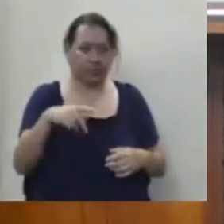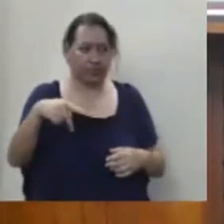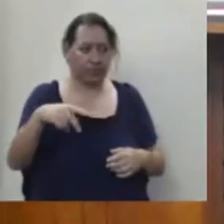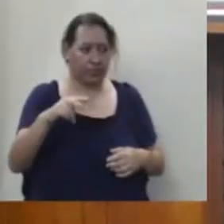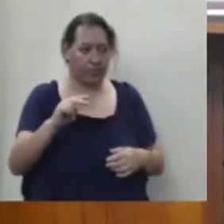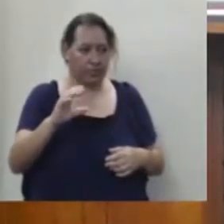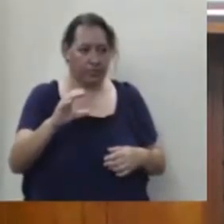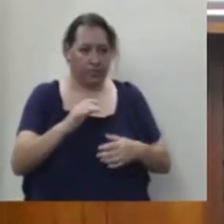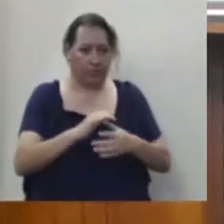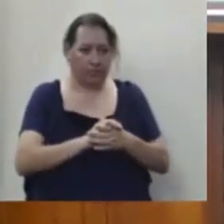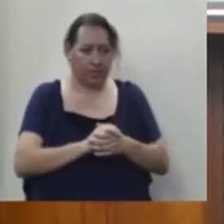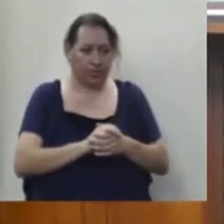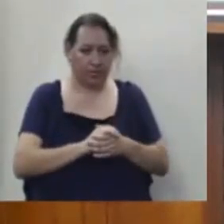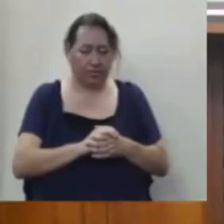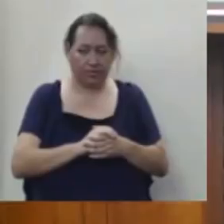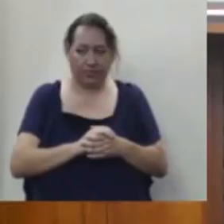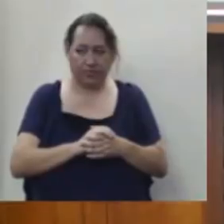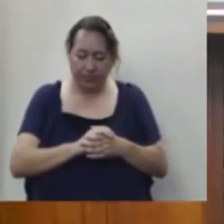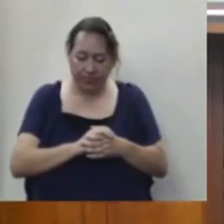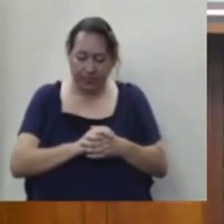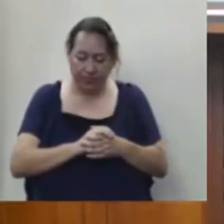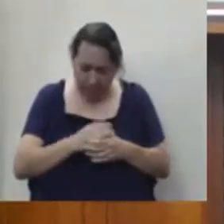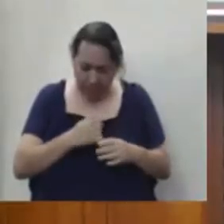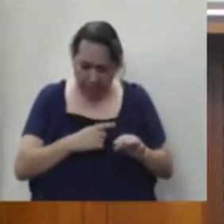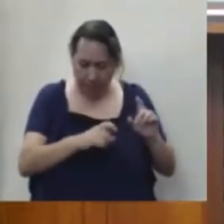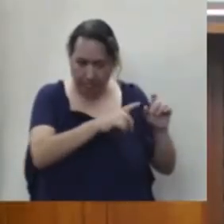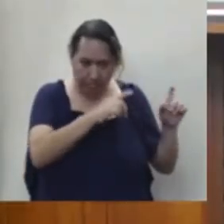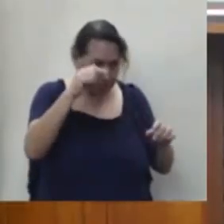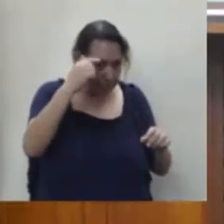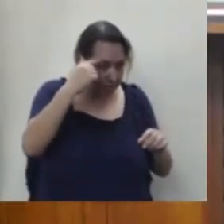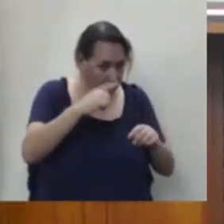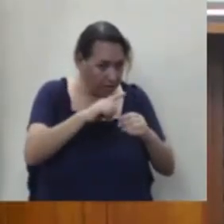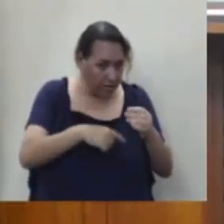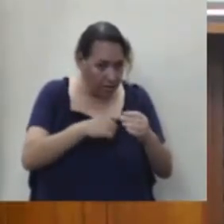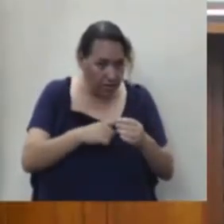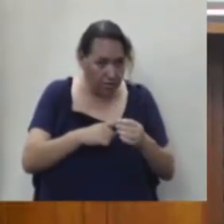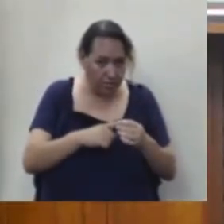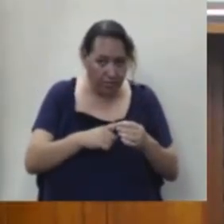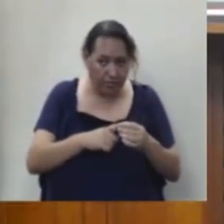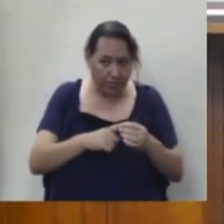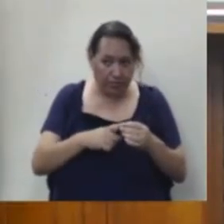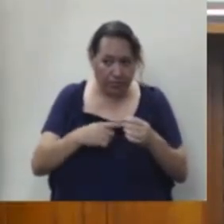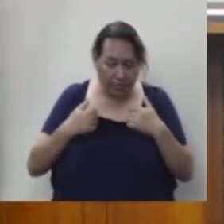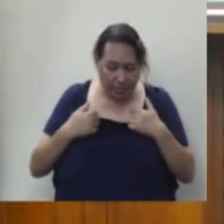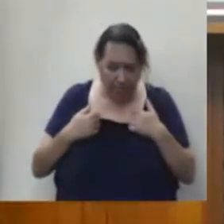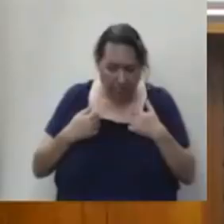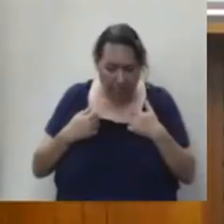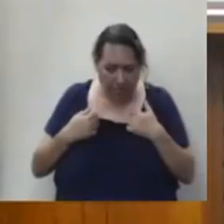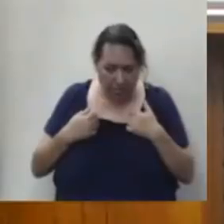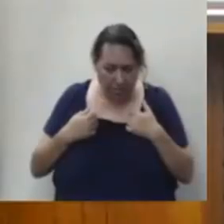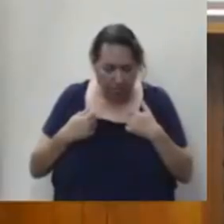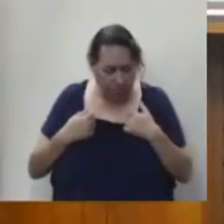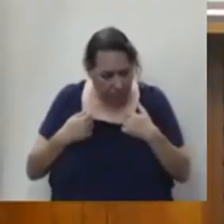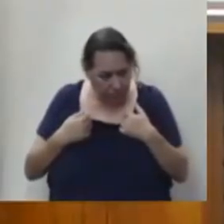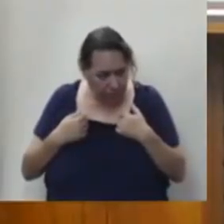I'd like to ask about the governor, about the conference call she had this morning with President Trump and the other governors. In your